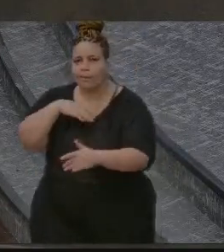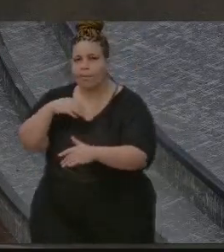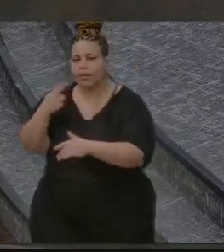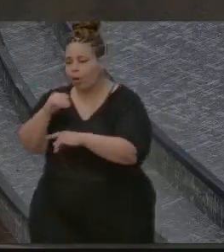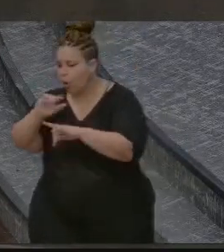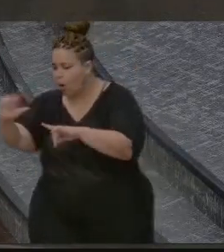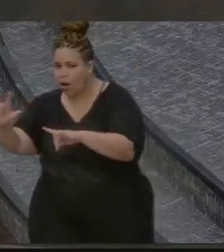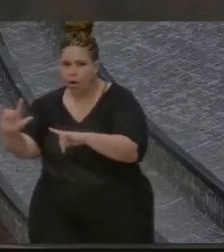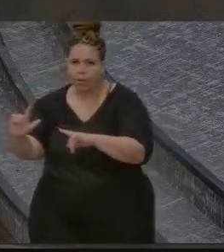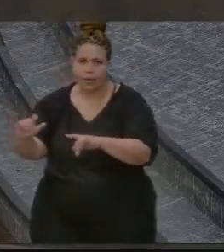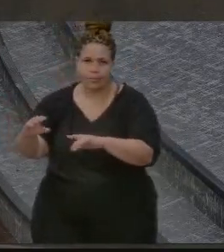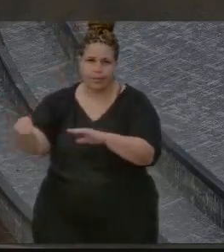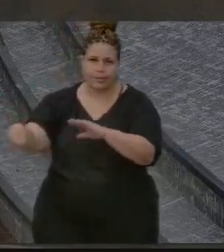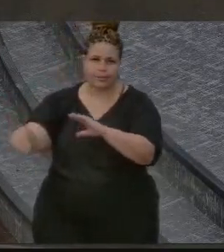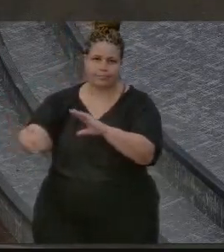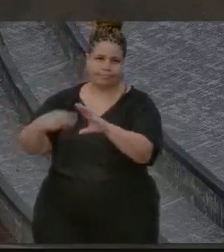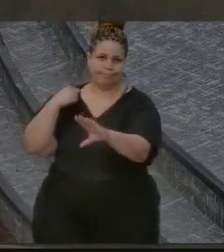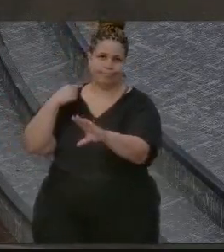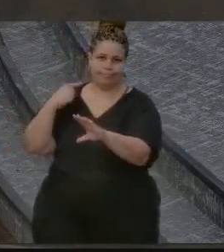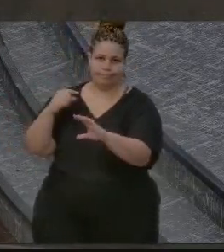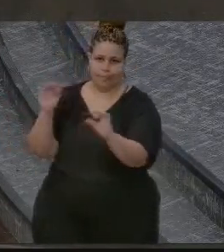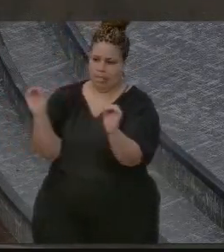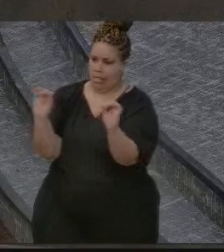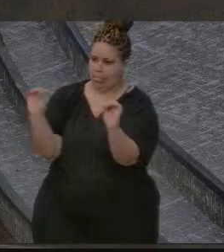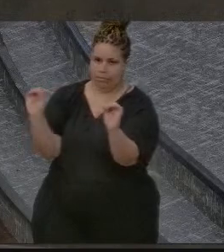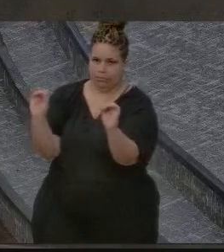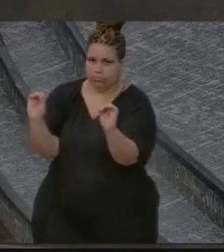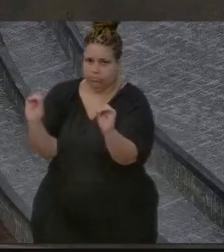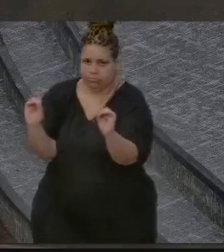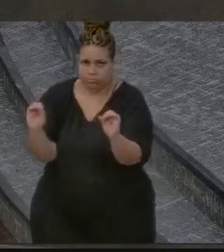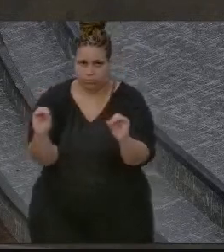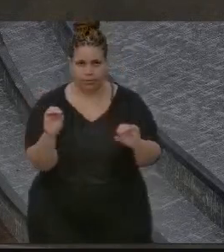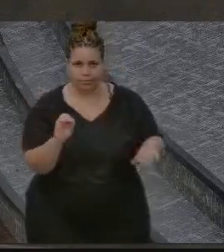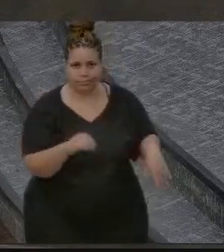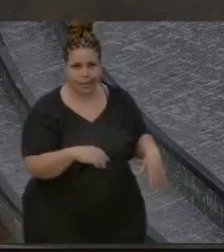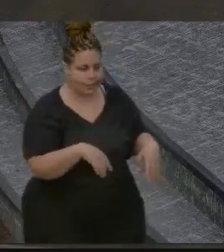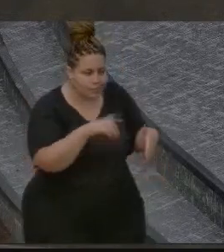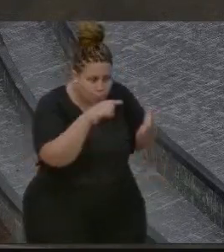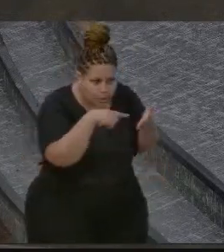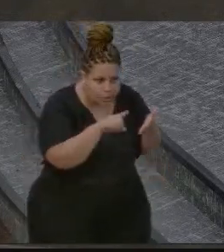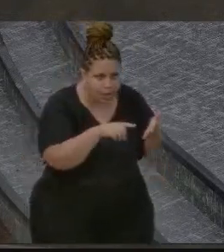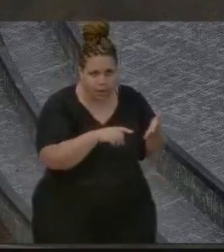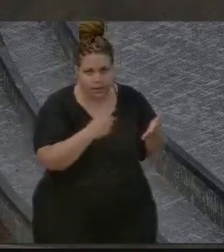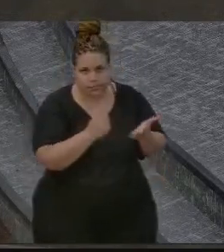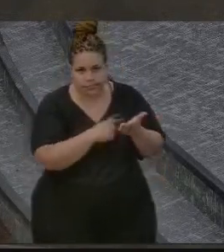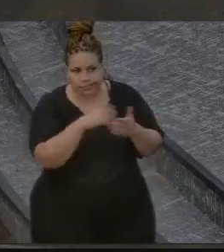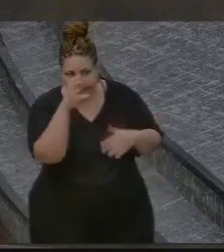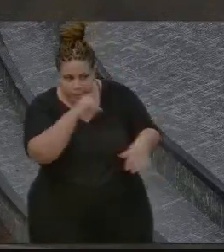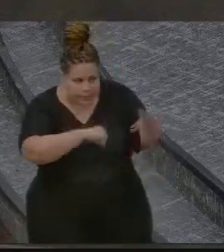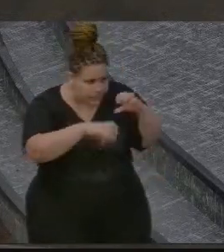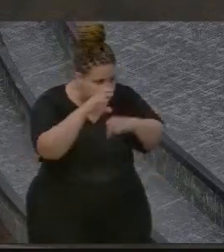Okay, just checking, make sure, 'cause sometimes I miss them if I don't log in correctly. So.